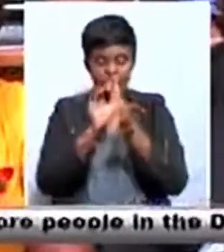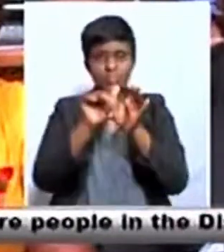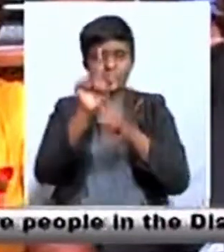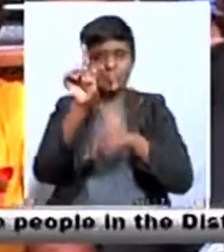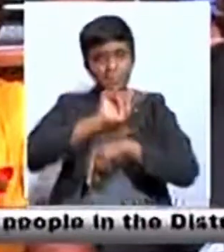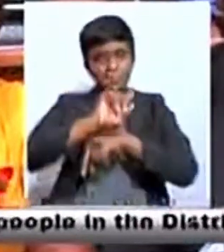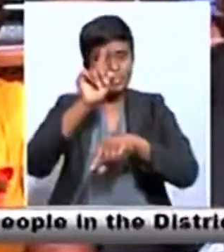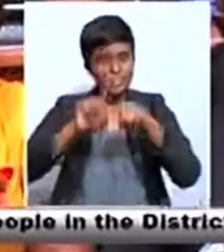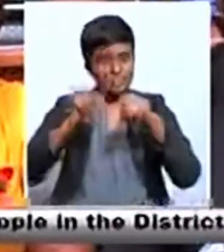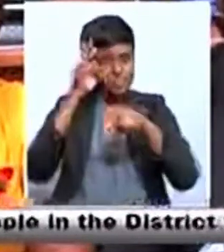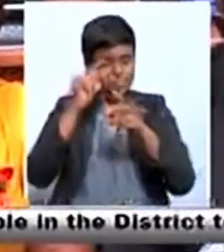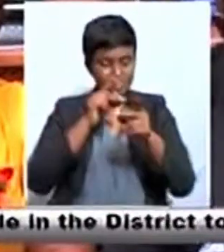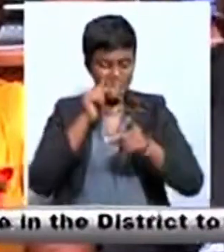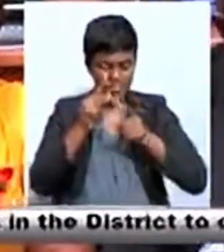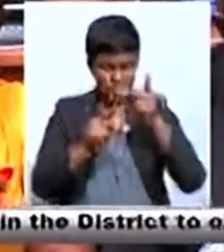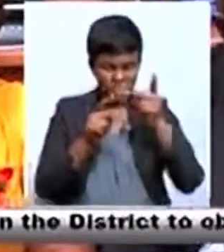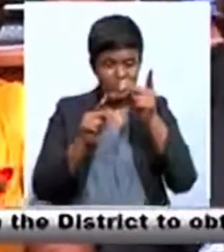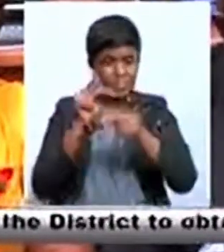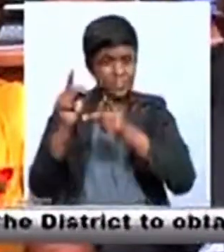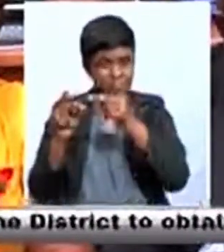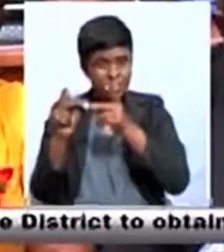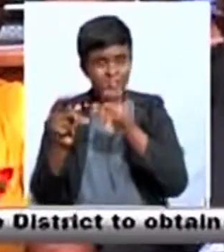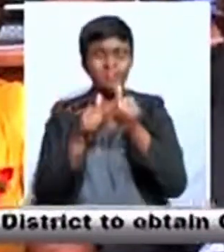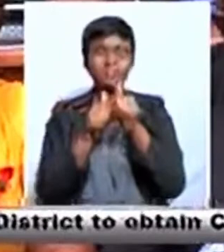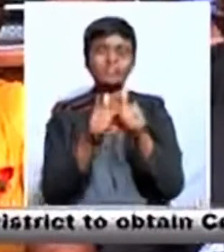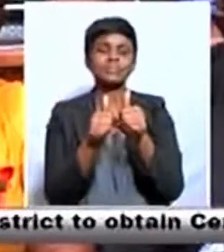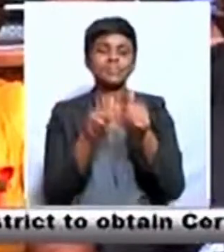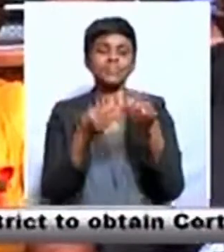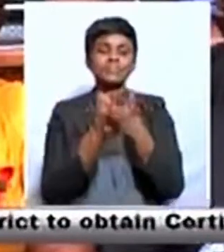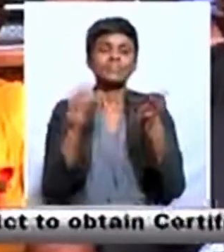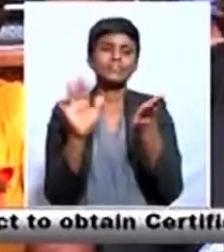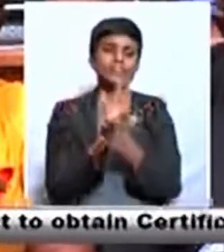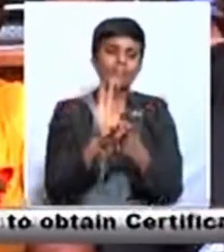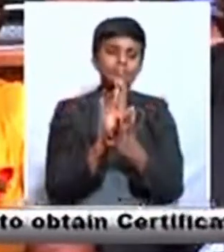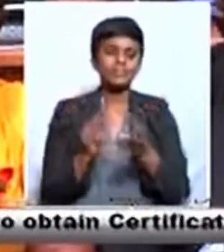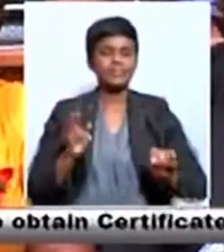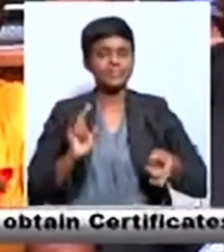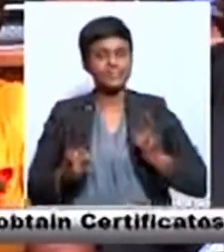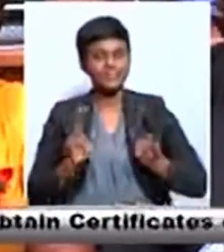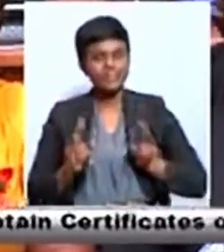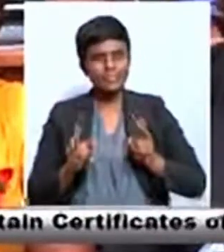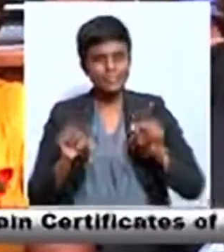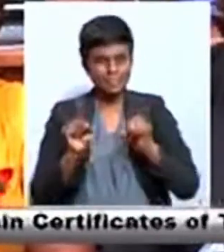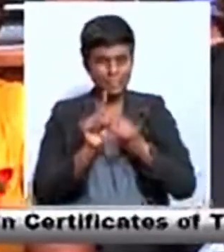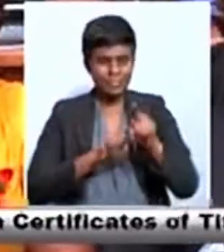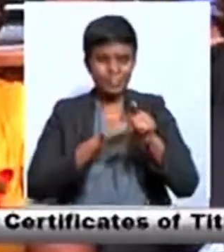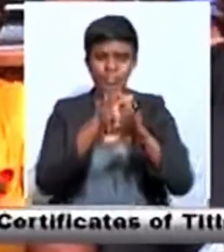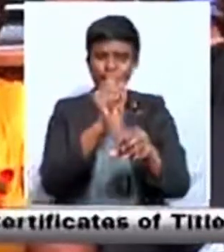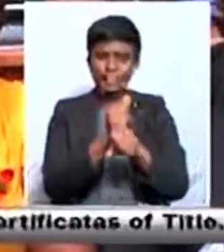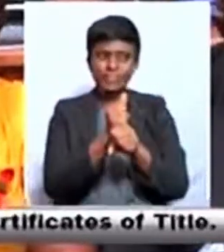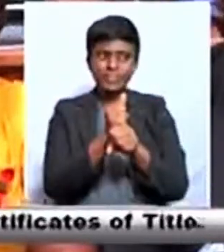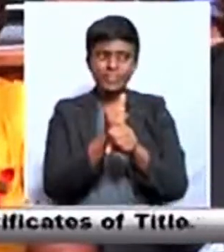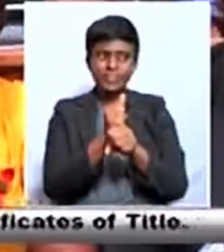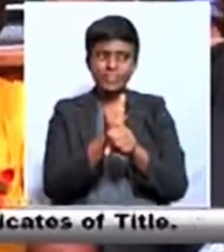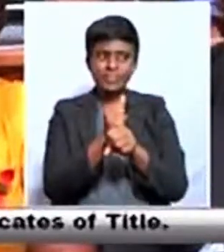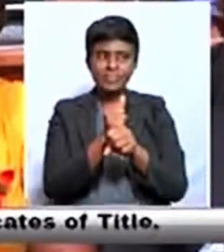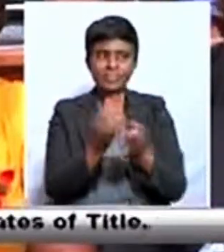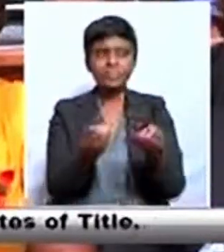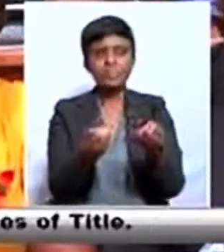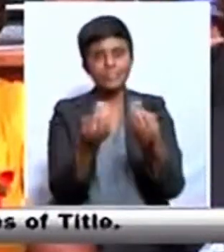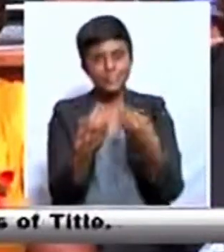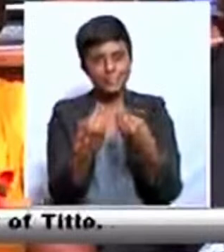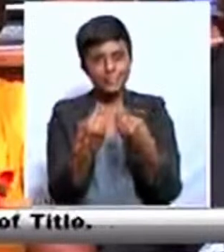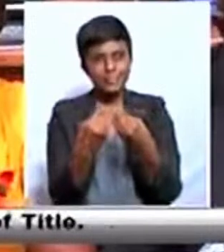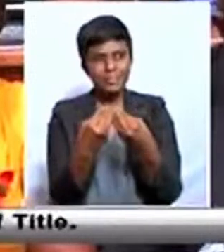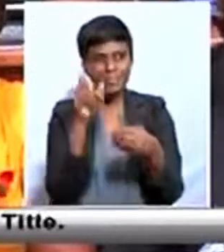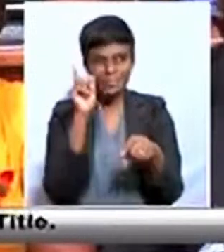the whole due process has to be followed. No matter how fast, quick you want to get a drop, you